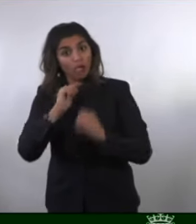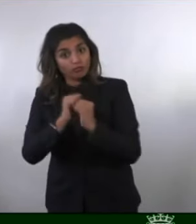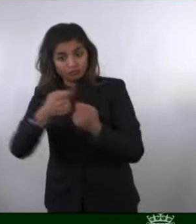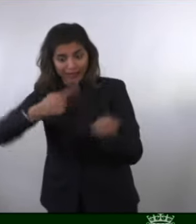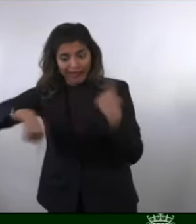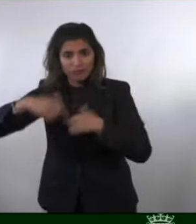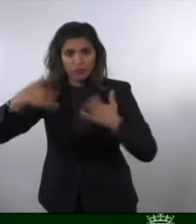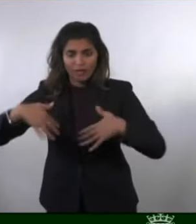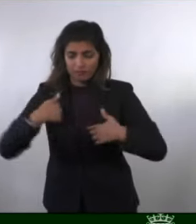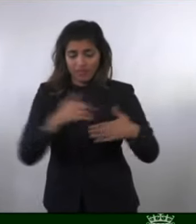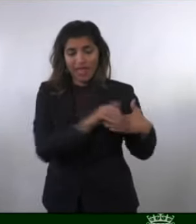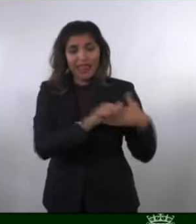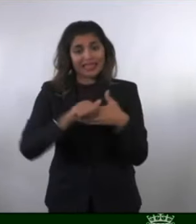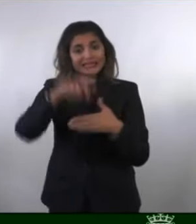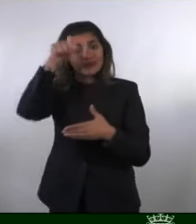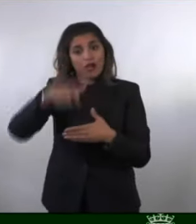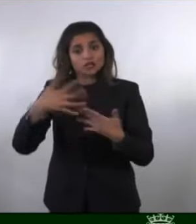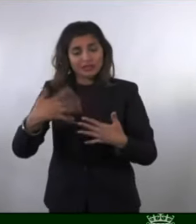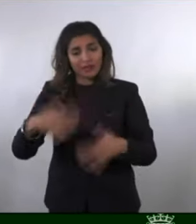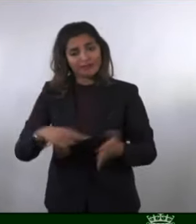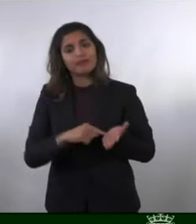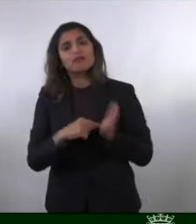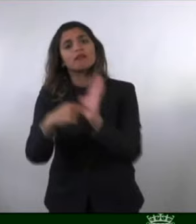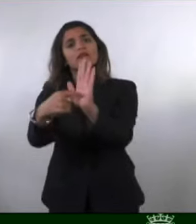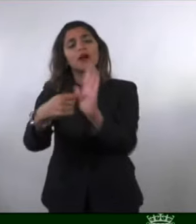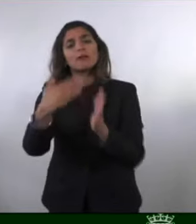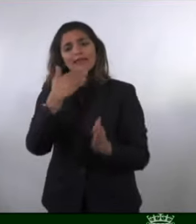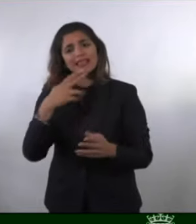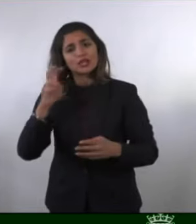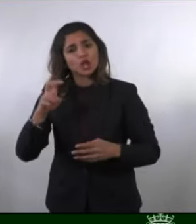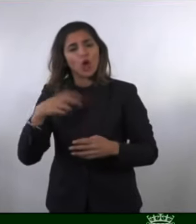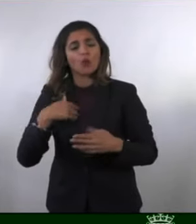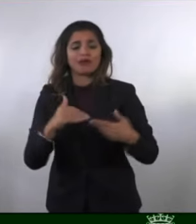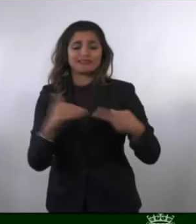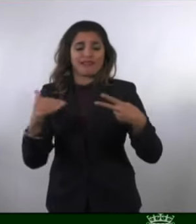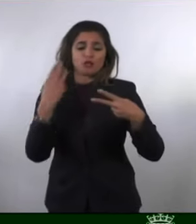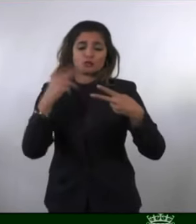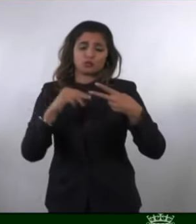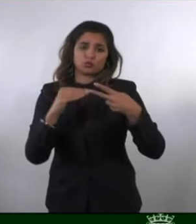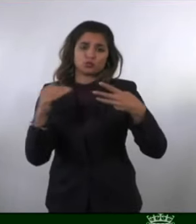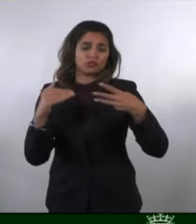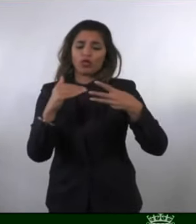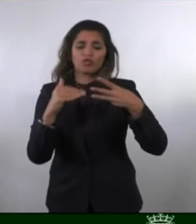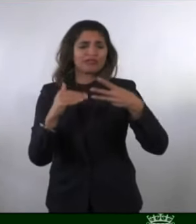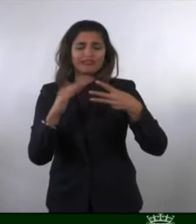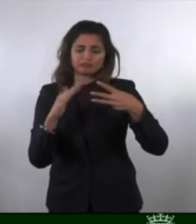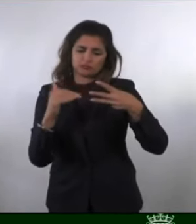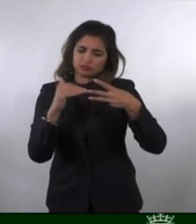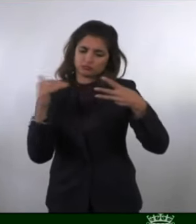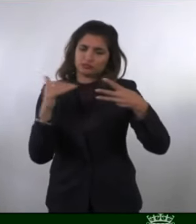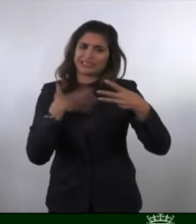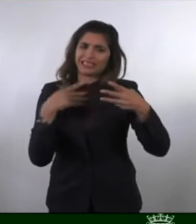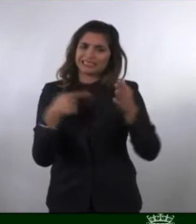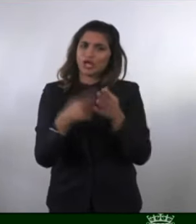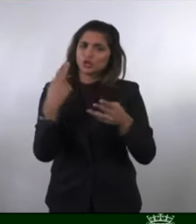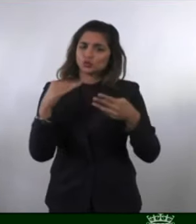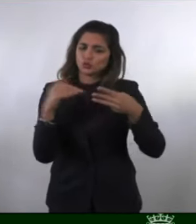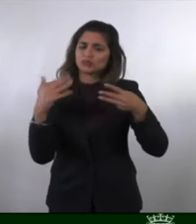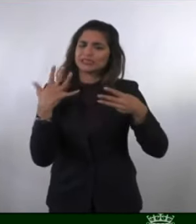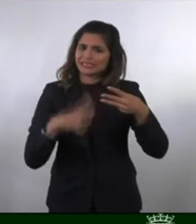leader, Councillor Abby Brown, in placing Stoke-on-Trent into Tier 2 as we exit this national lockdown? Prime Minister.